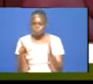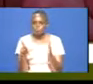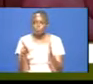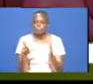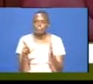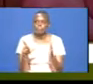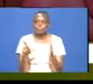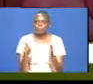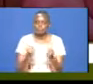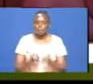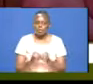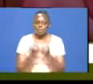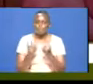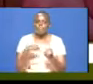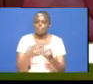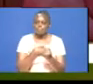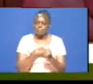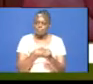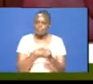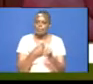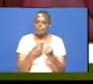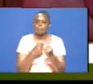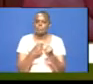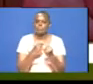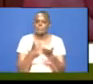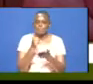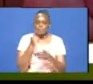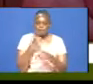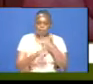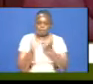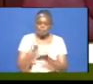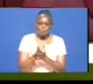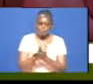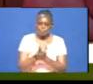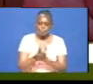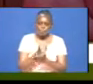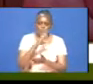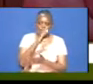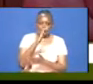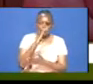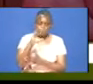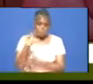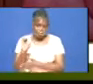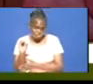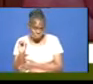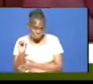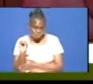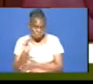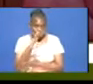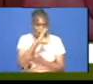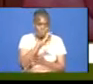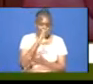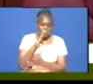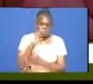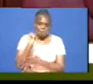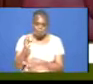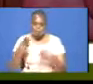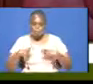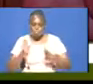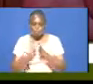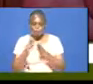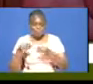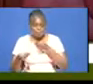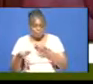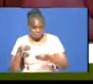will assist us in terms of curing the registration of the community groups. Those are groups for people living with